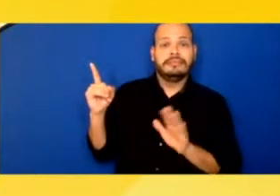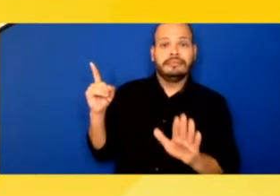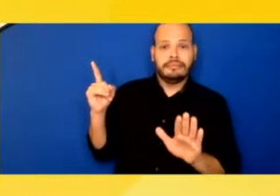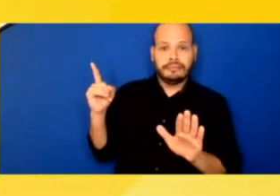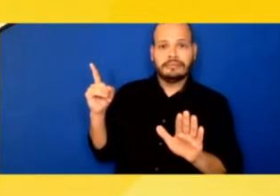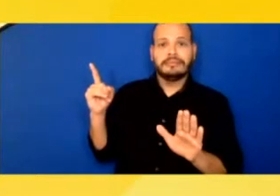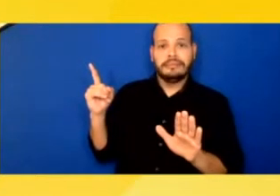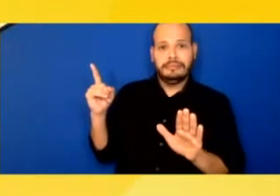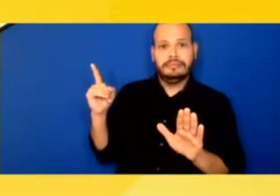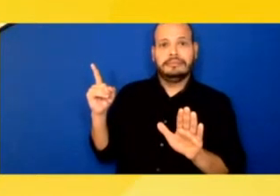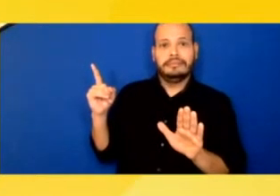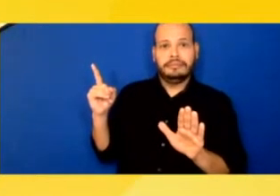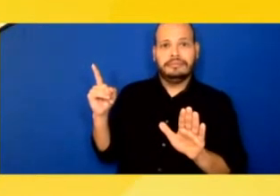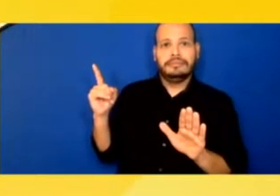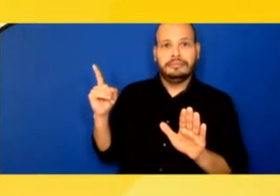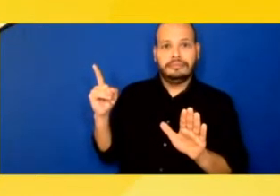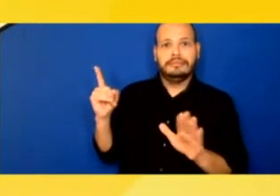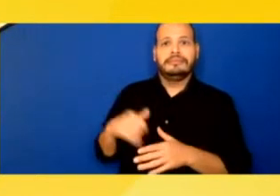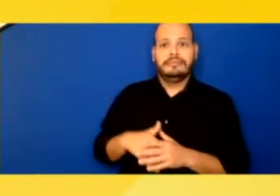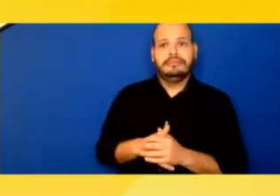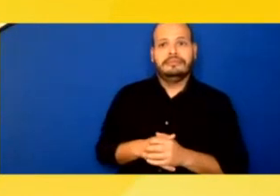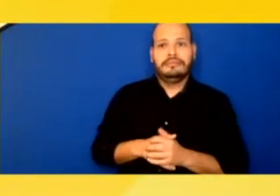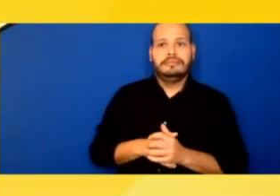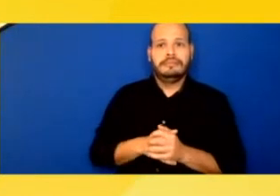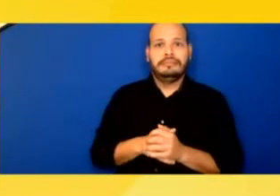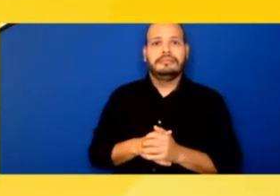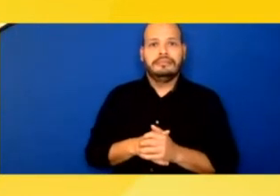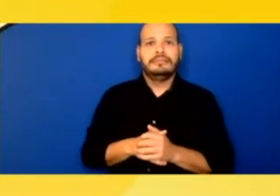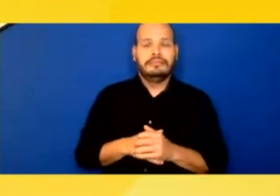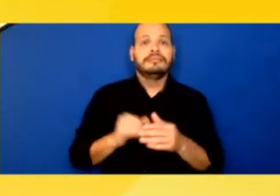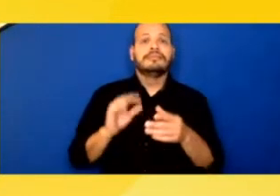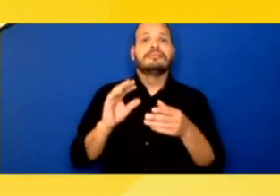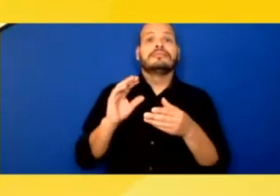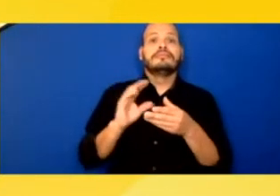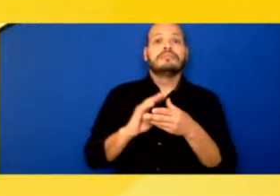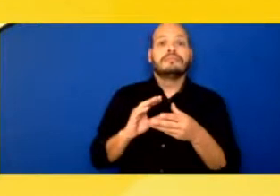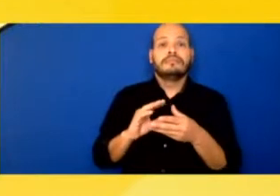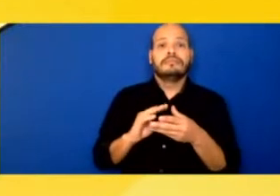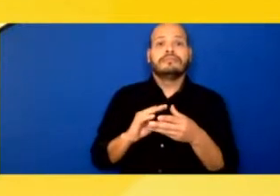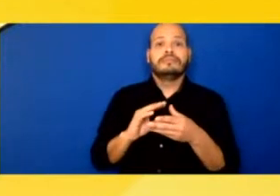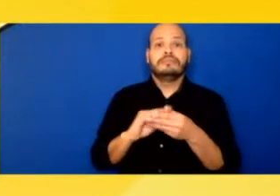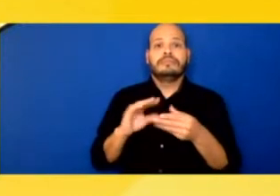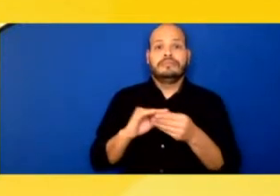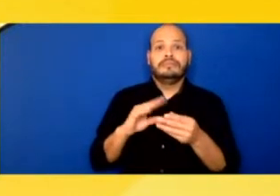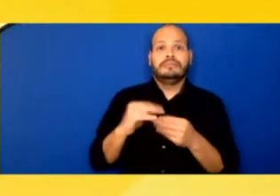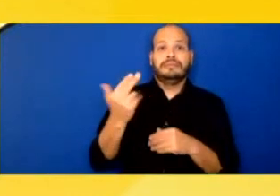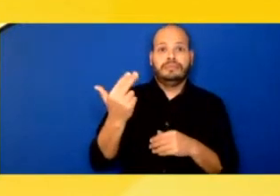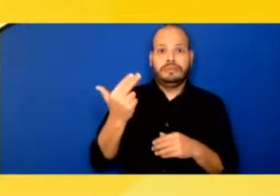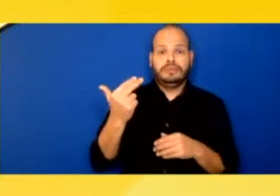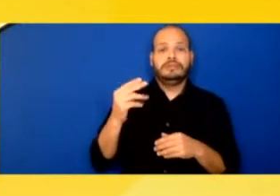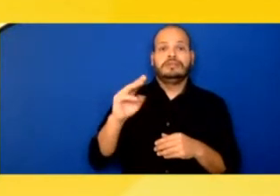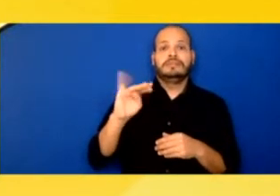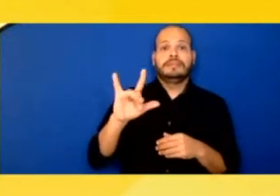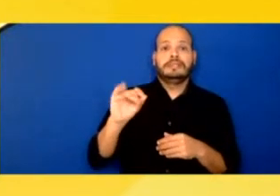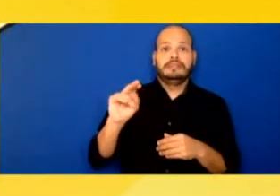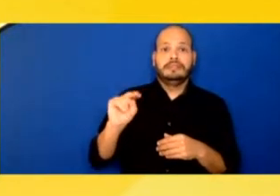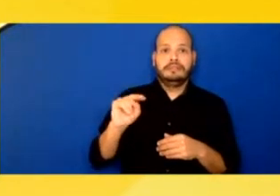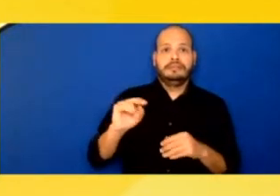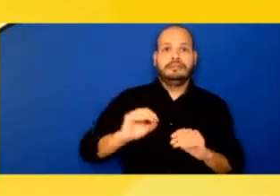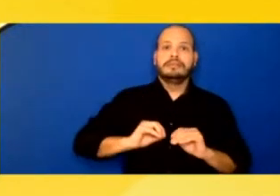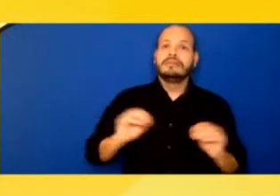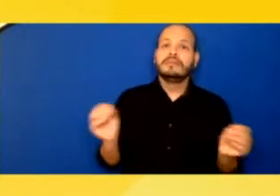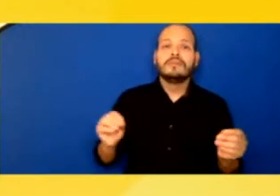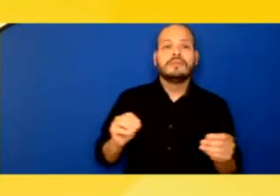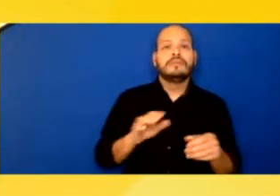have lost employer health care, and 13 million people, low-income people, reported not having enough food to eat. 42 million